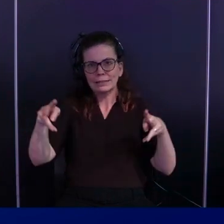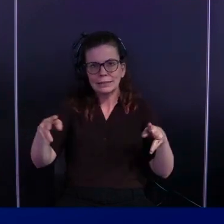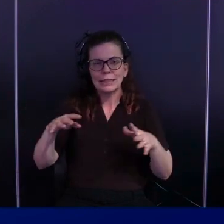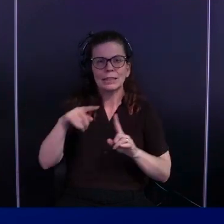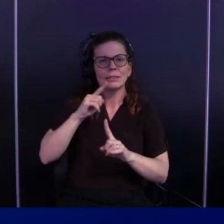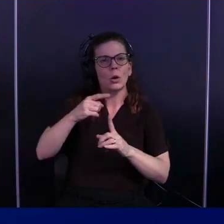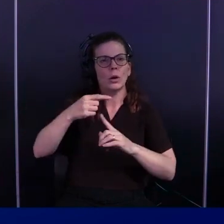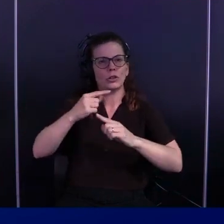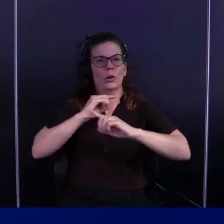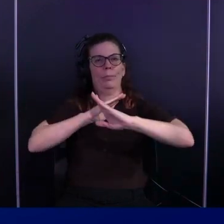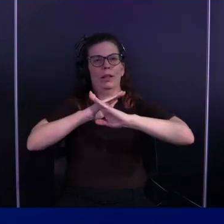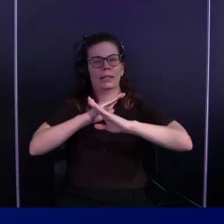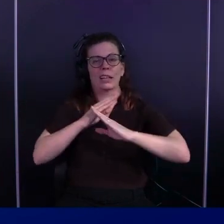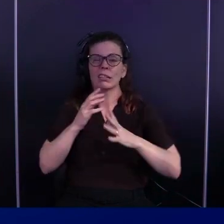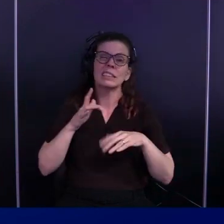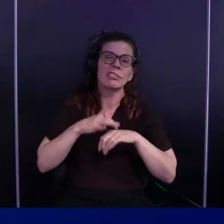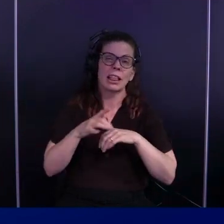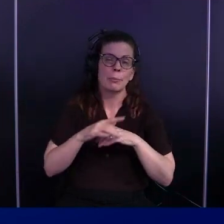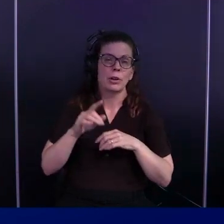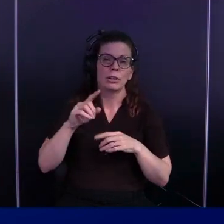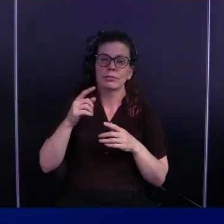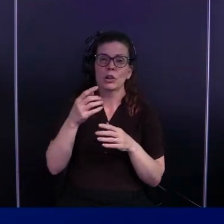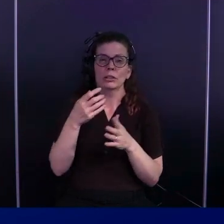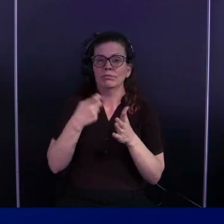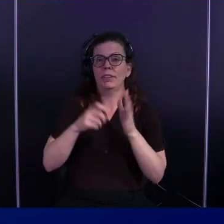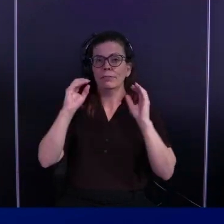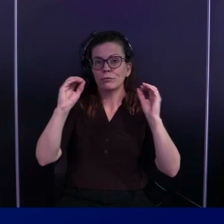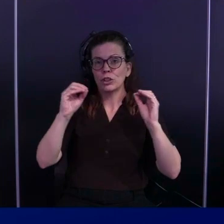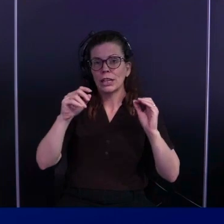available through our free trial. If for free for the